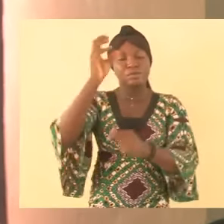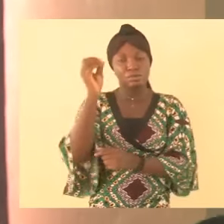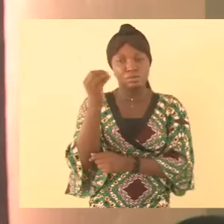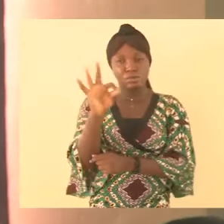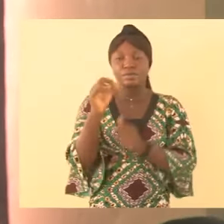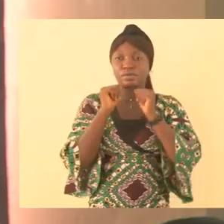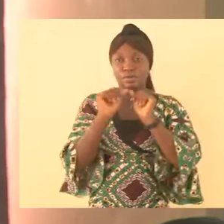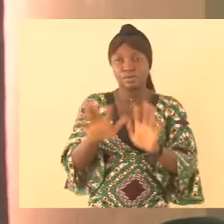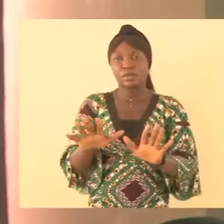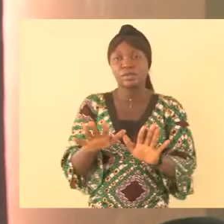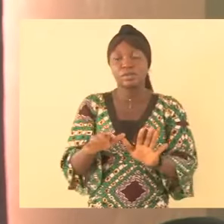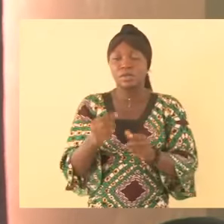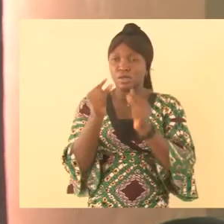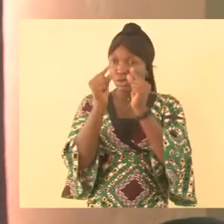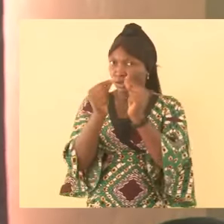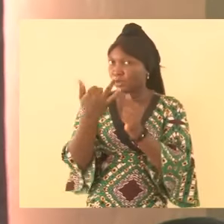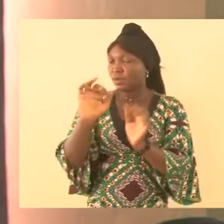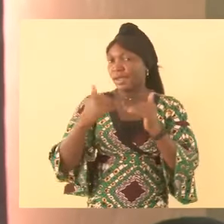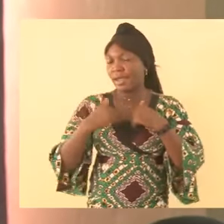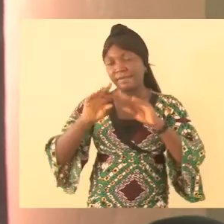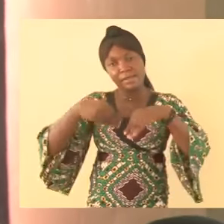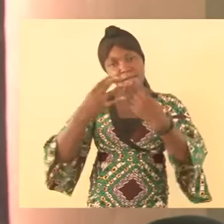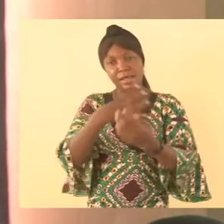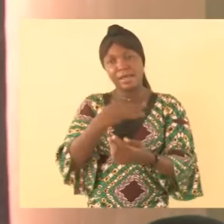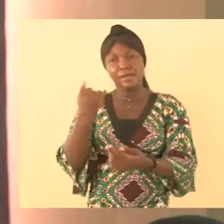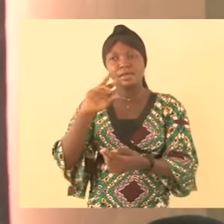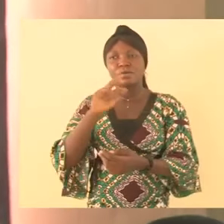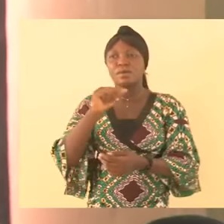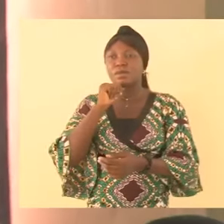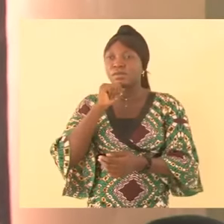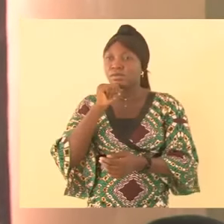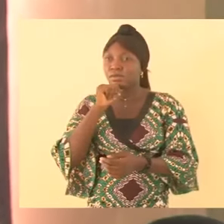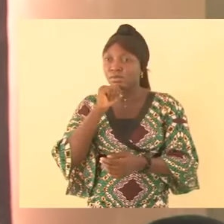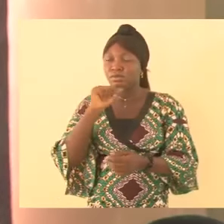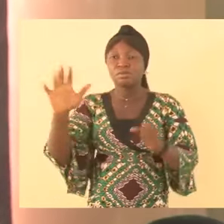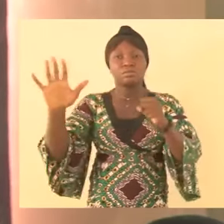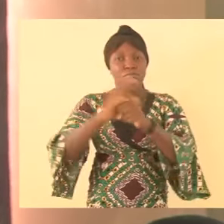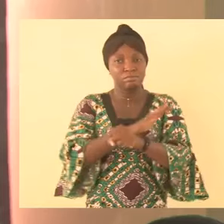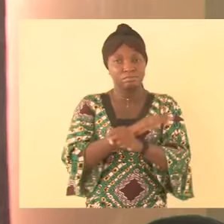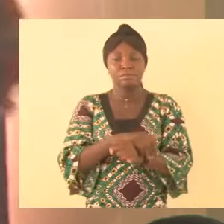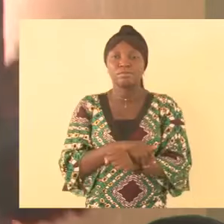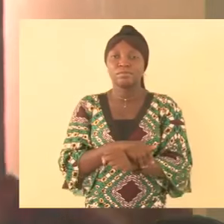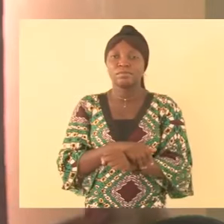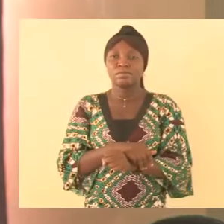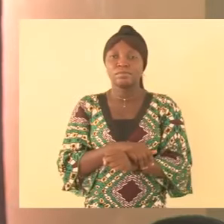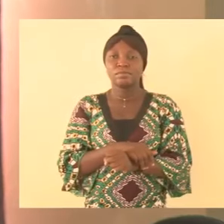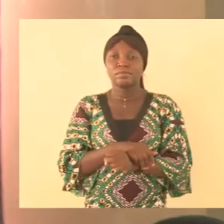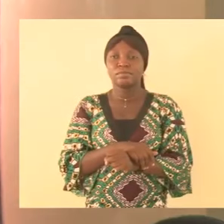of nothing. The little they had, they gave. And they were not cajoled. They were not,